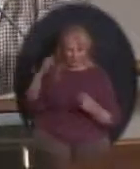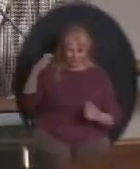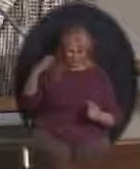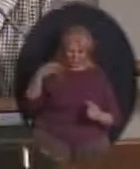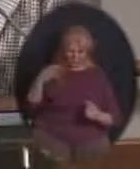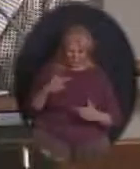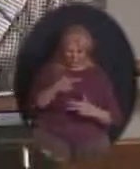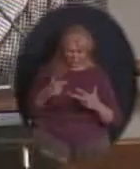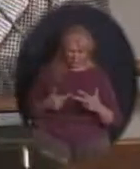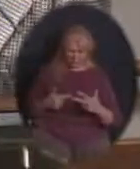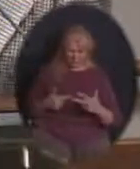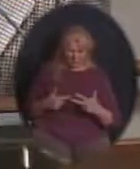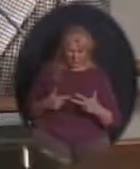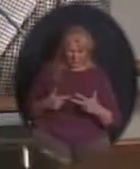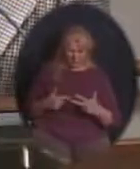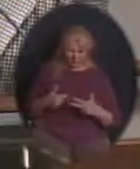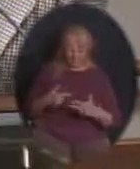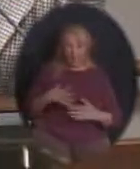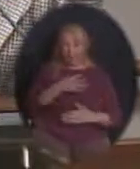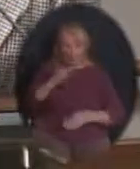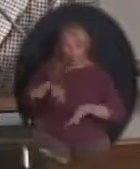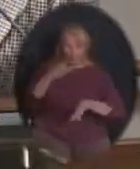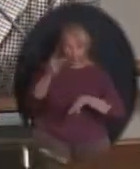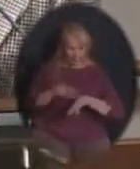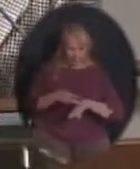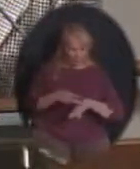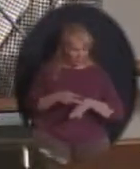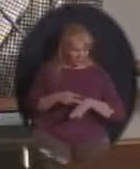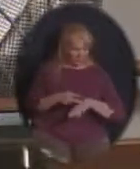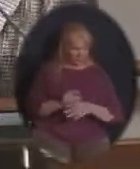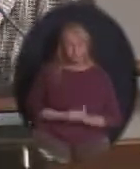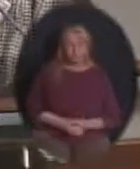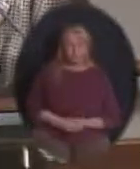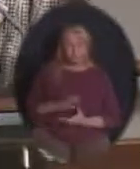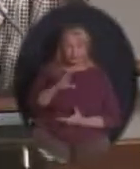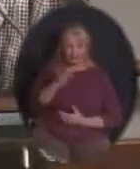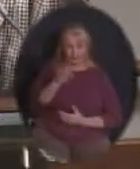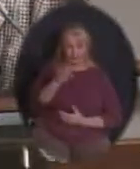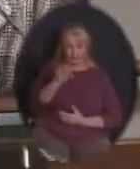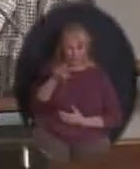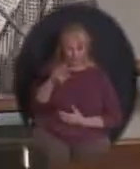Katzeff, their principal. And is Carol Williamson here?